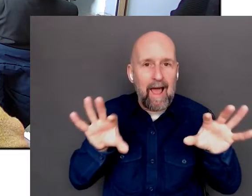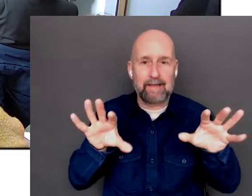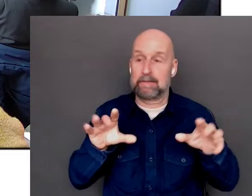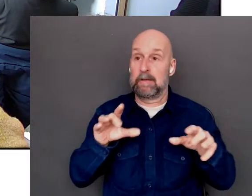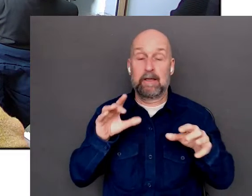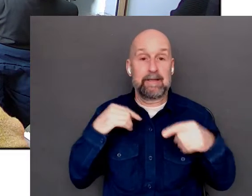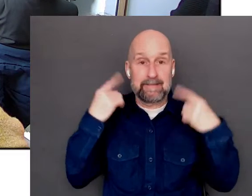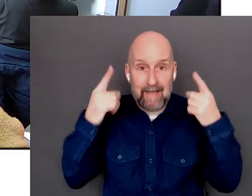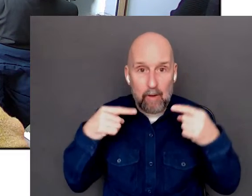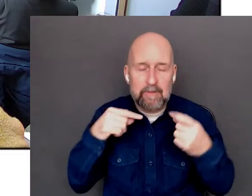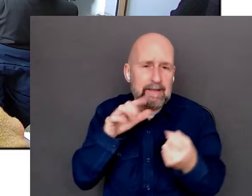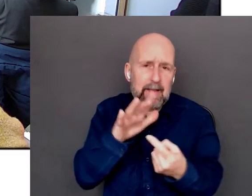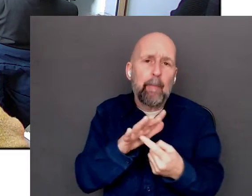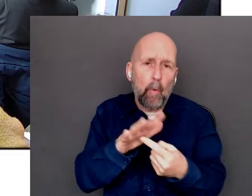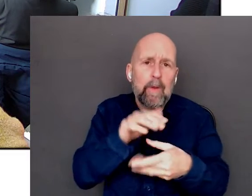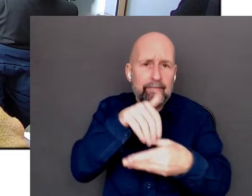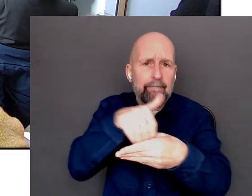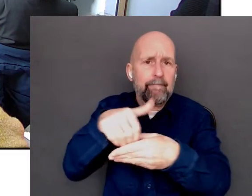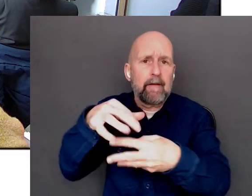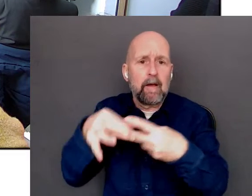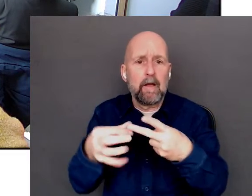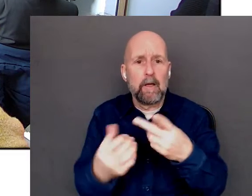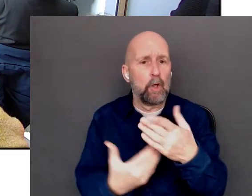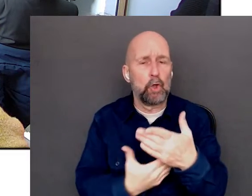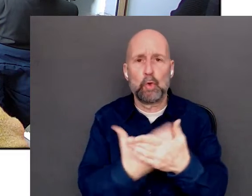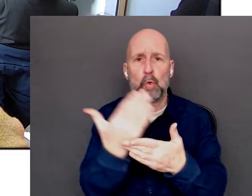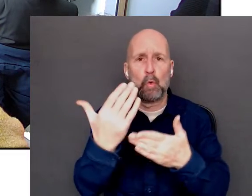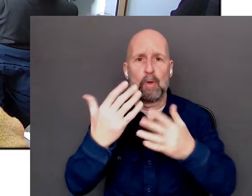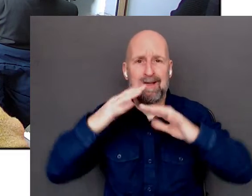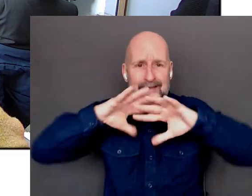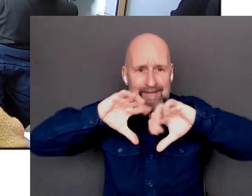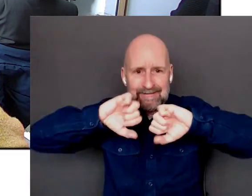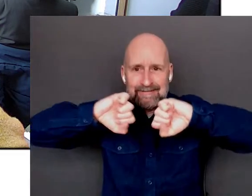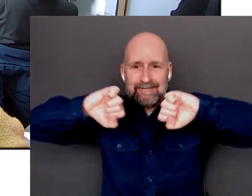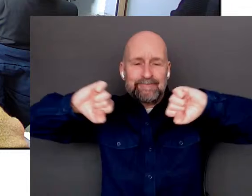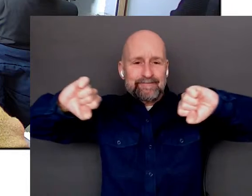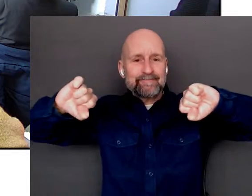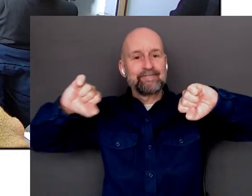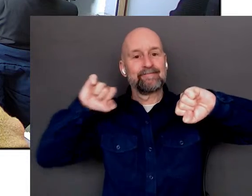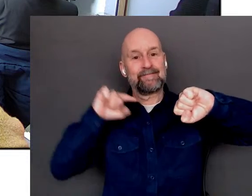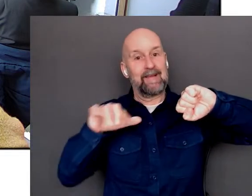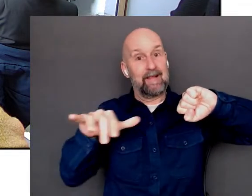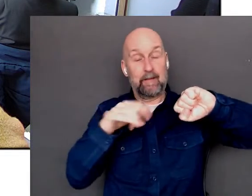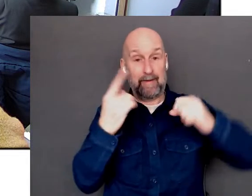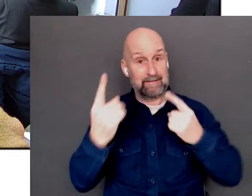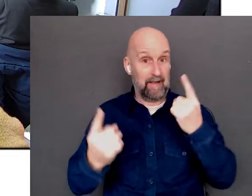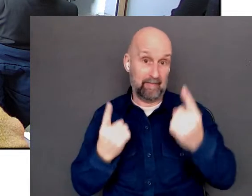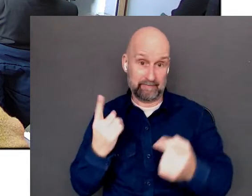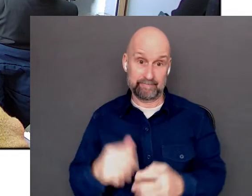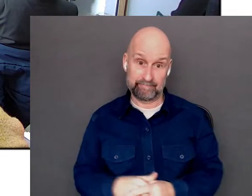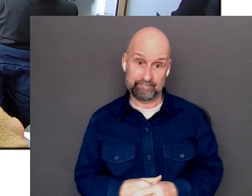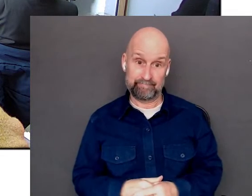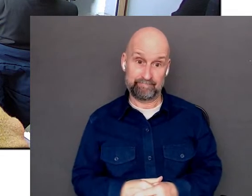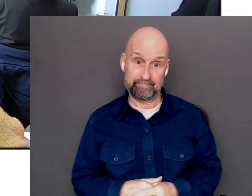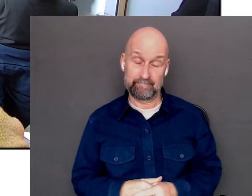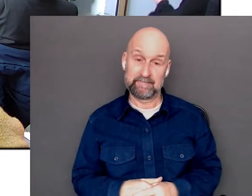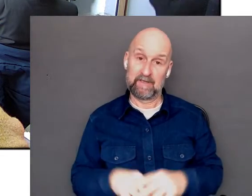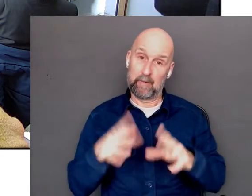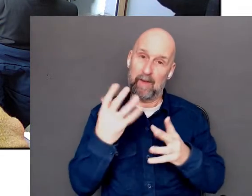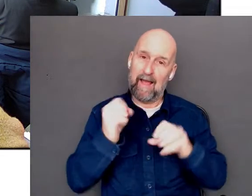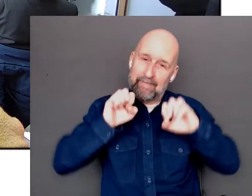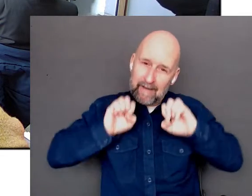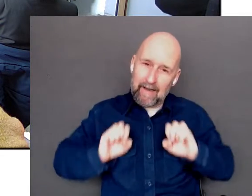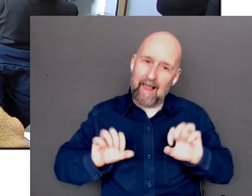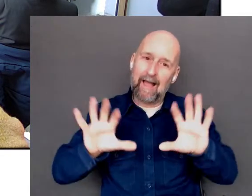in the work. It's about like this new kind of thing that exists by itself. So, but light it's